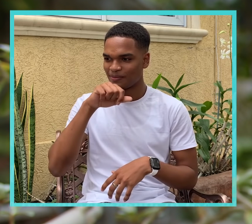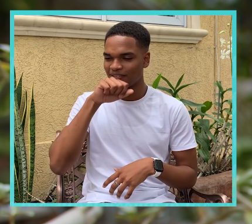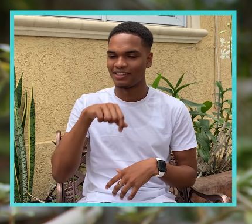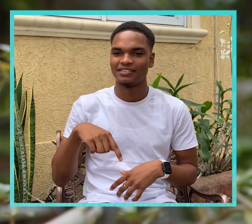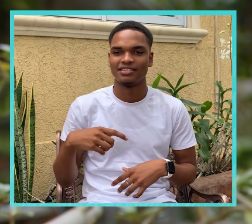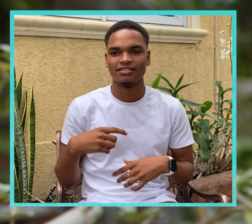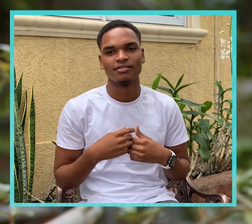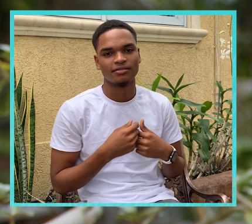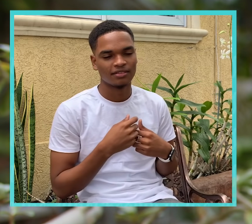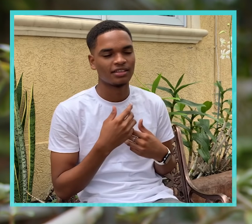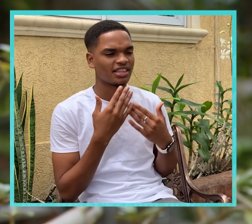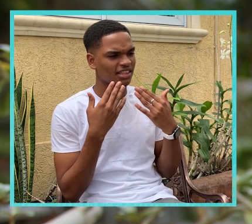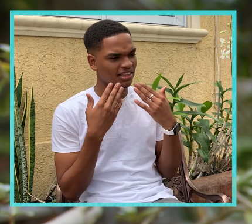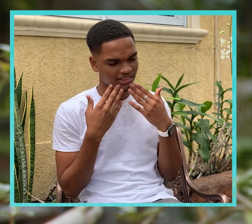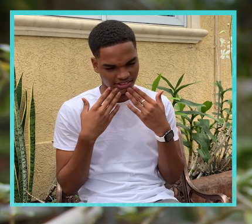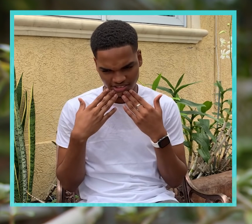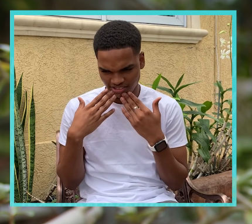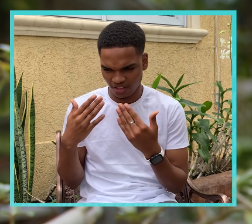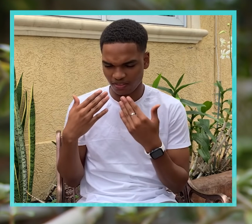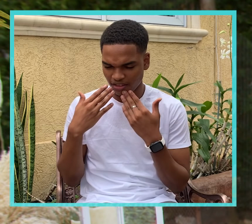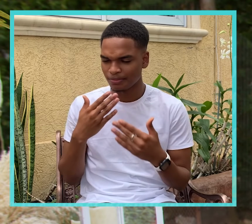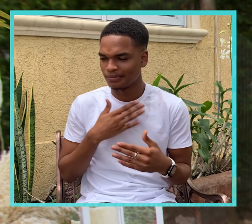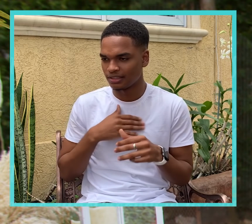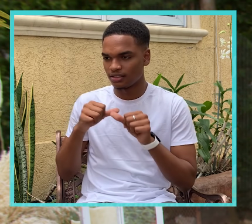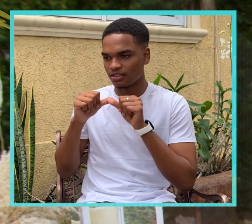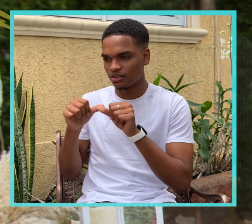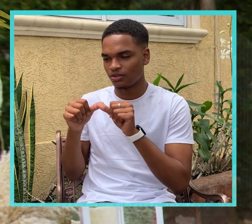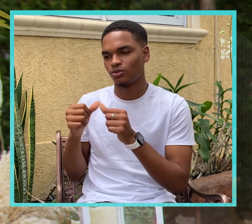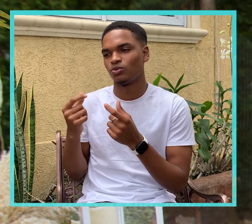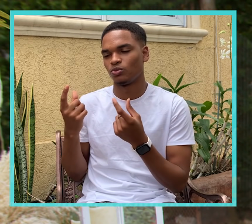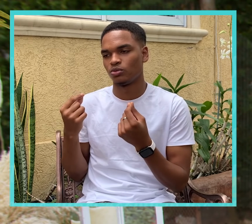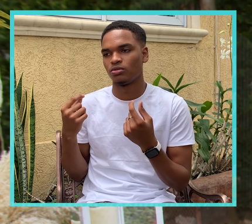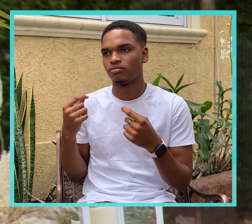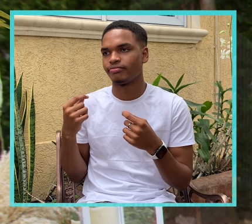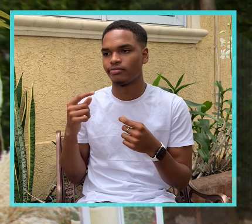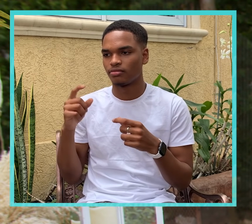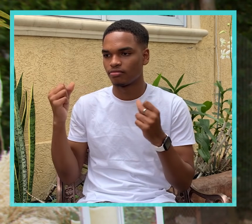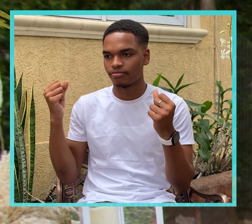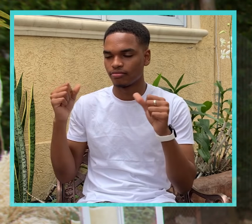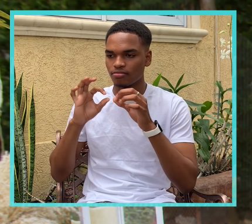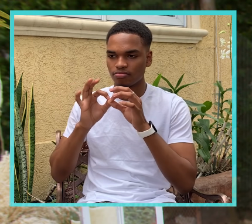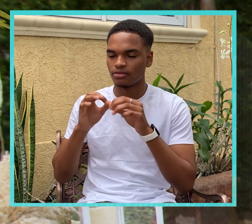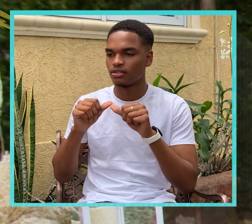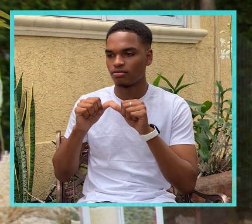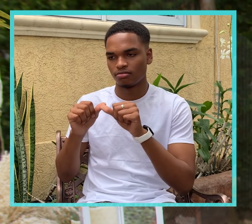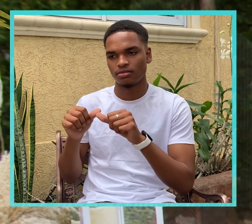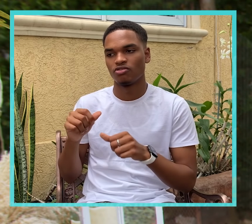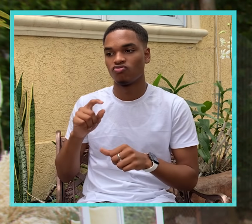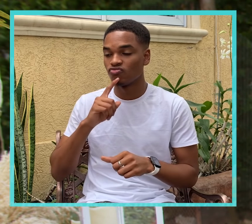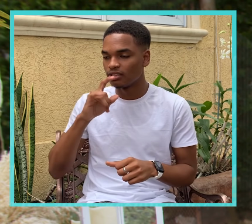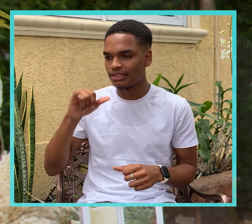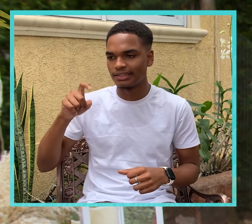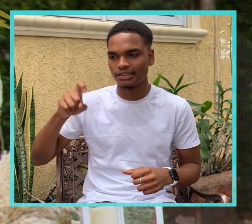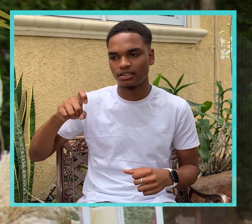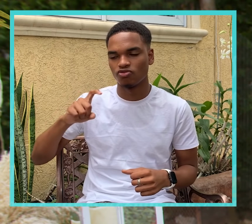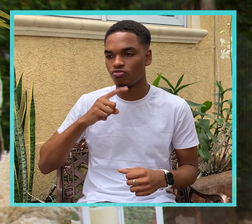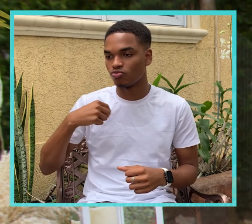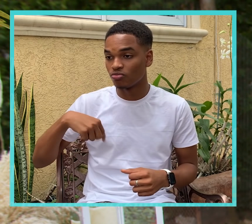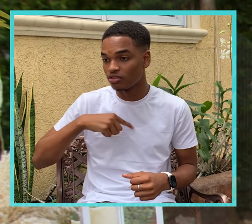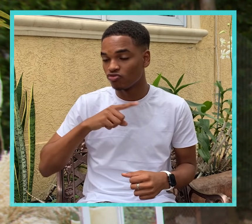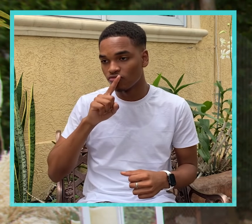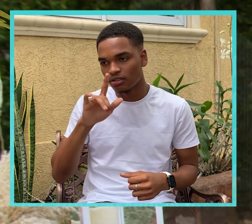Thank you. You're welcome. And keep doing what you're doing. It is remarkable. And it is necessary. And we appreciate you.